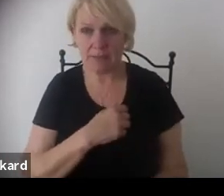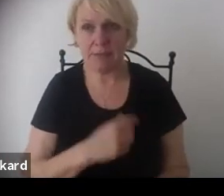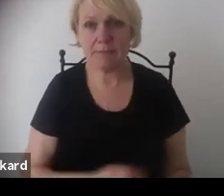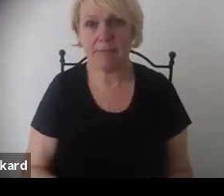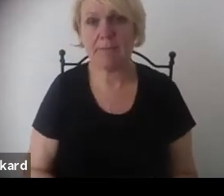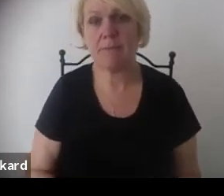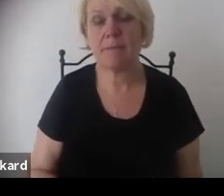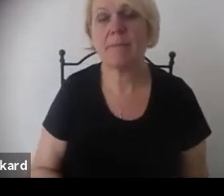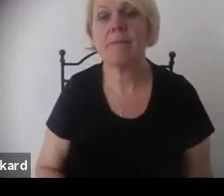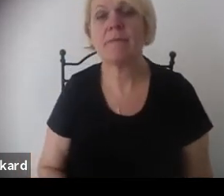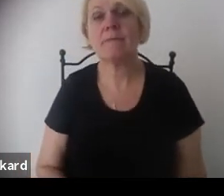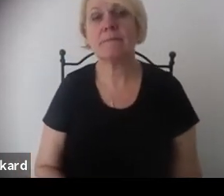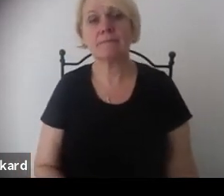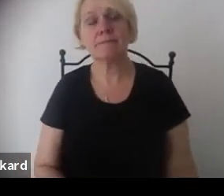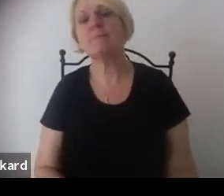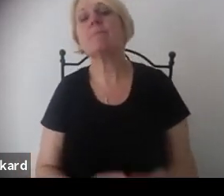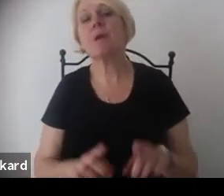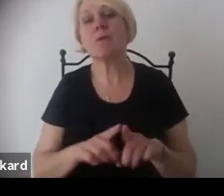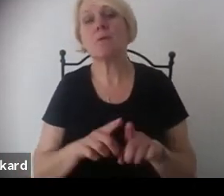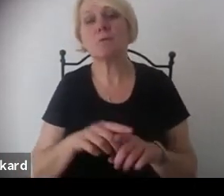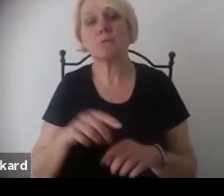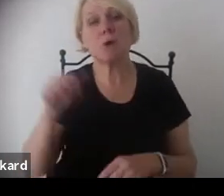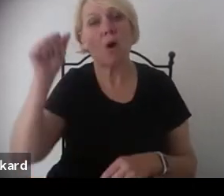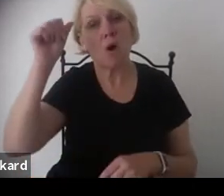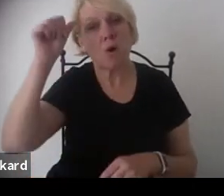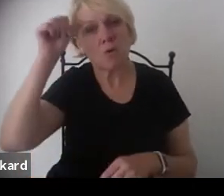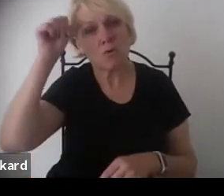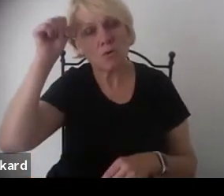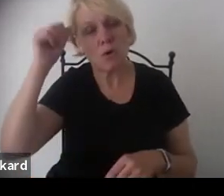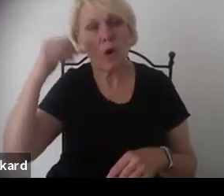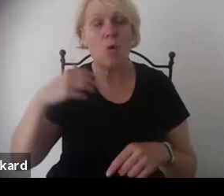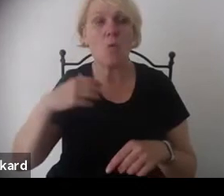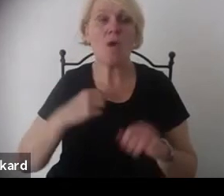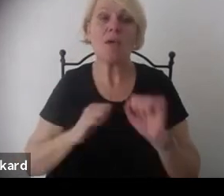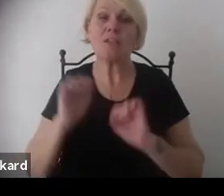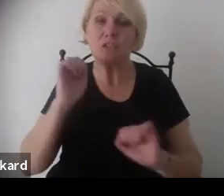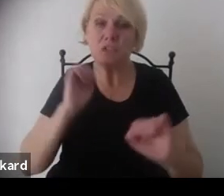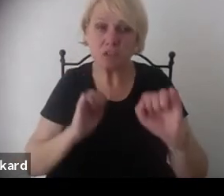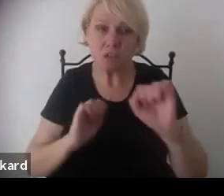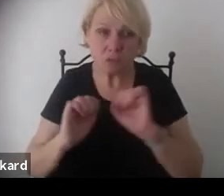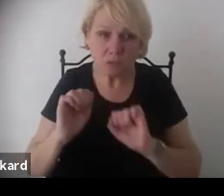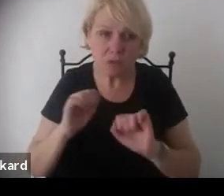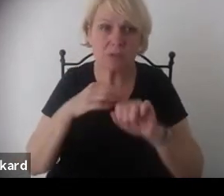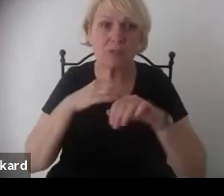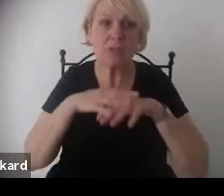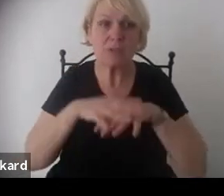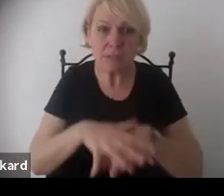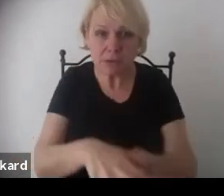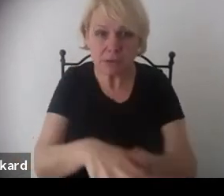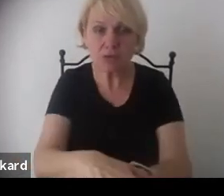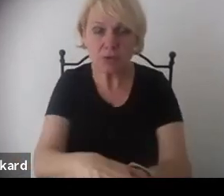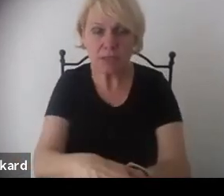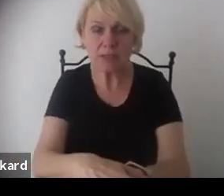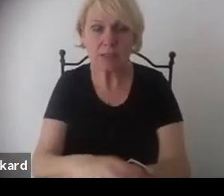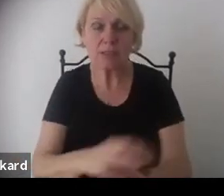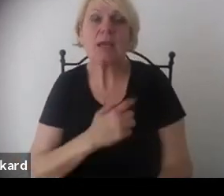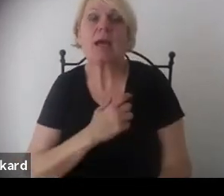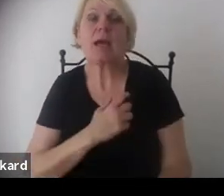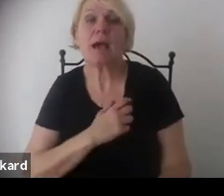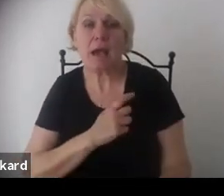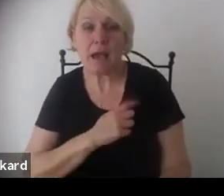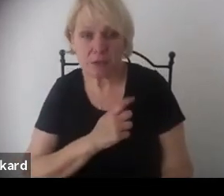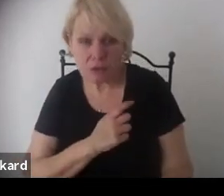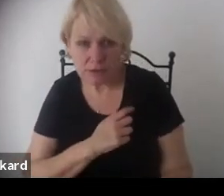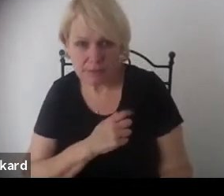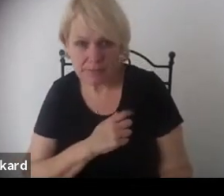reintegrating in the society for the people who have been shielding for 3 or more months. So again, I think